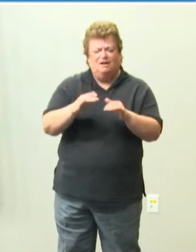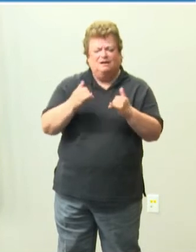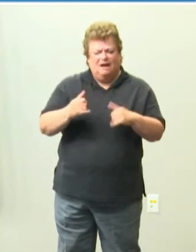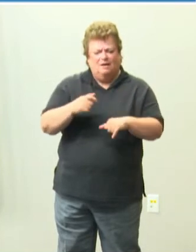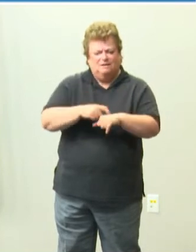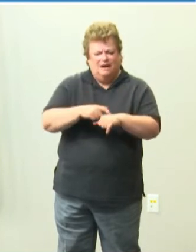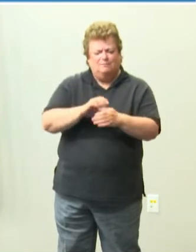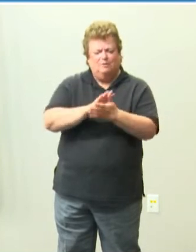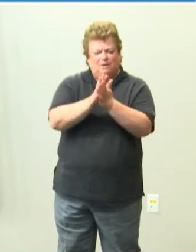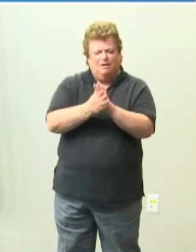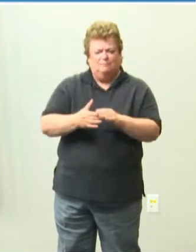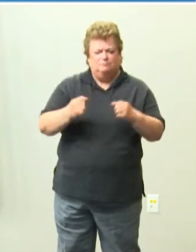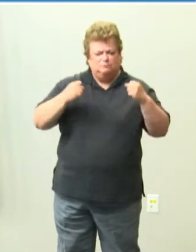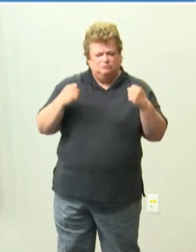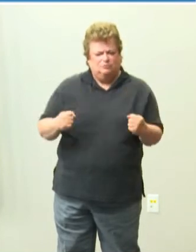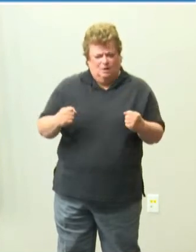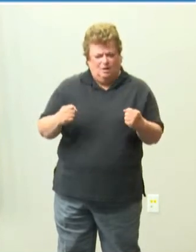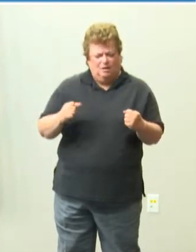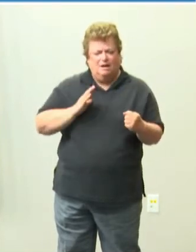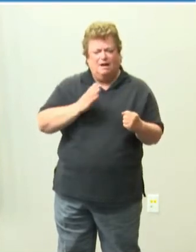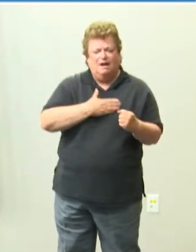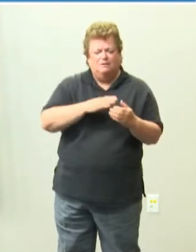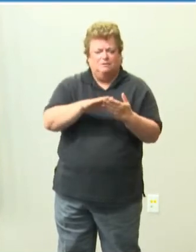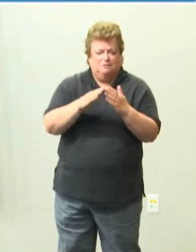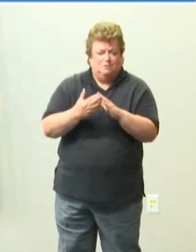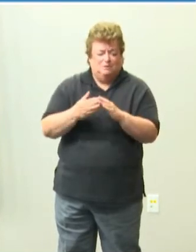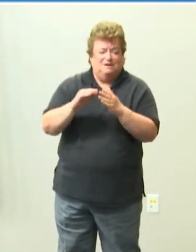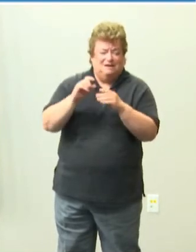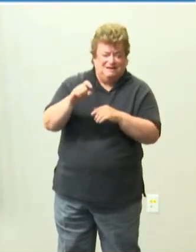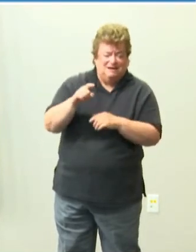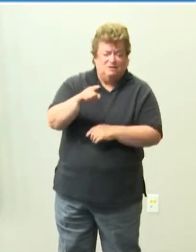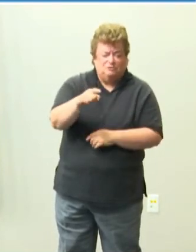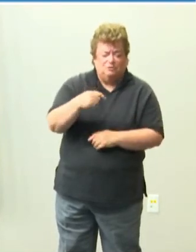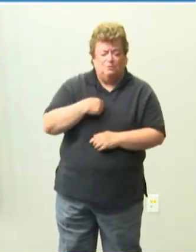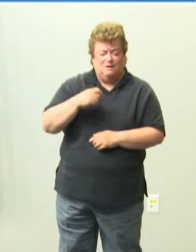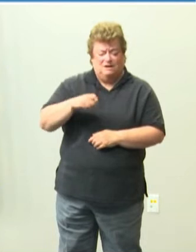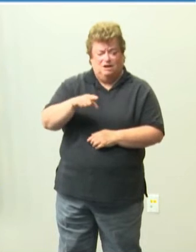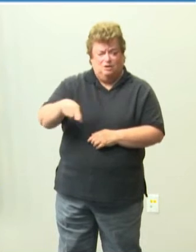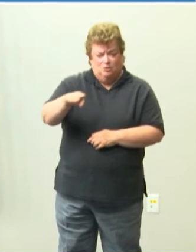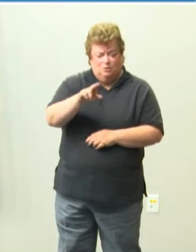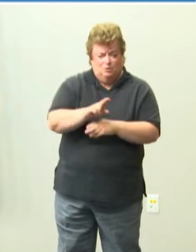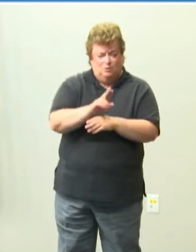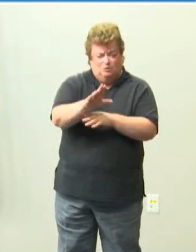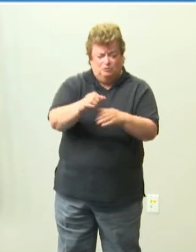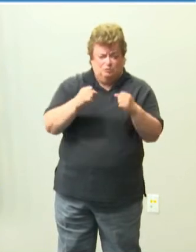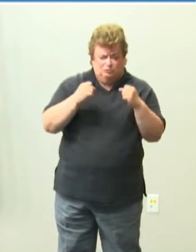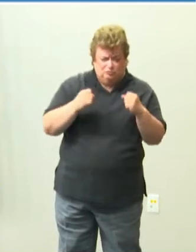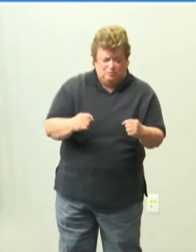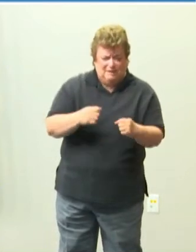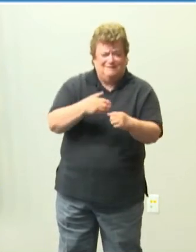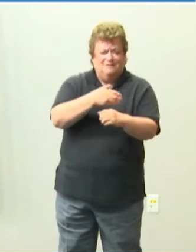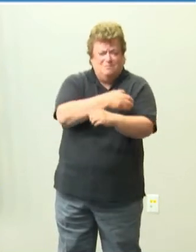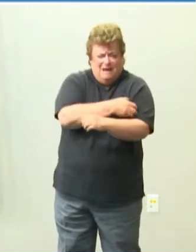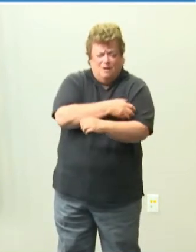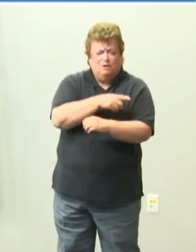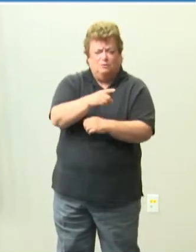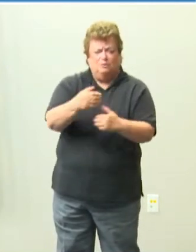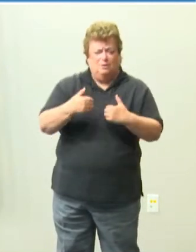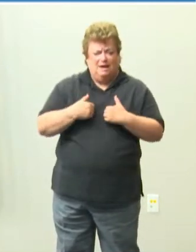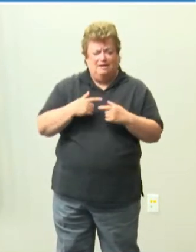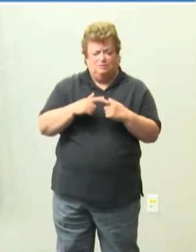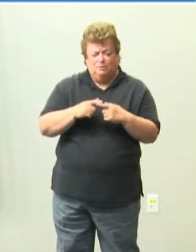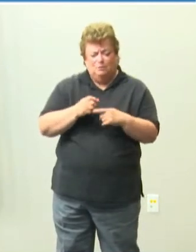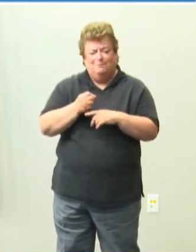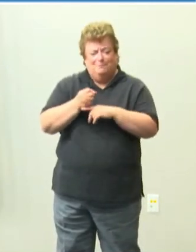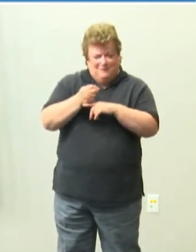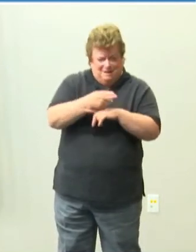strong. Our community needs you. We need you to use the strength and power that each of you have to help us beat the